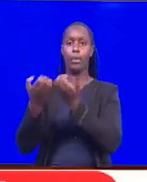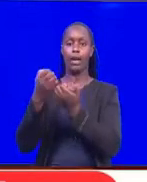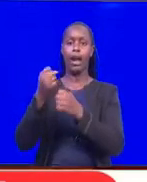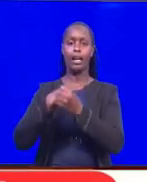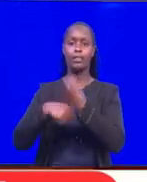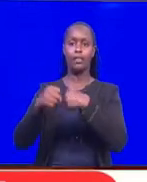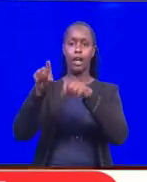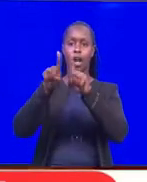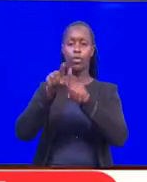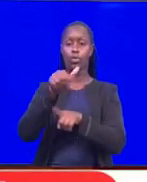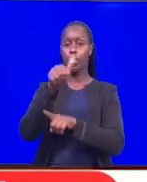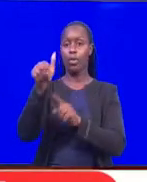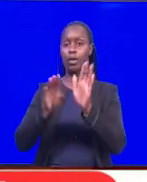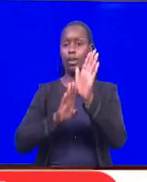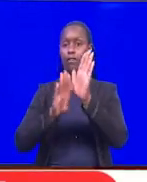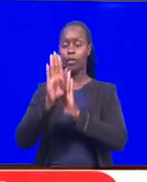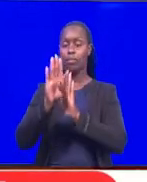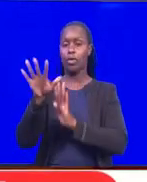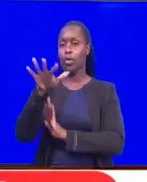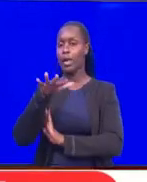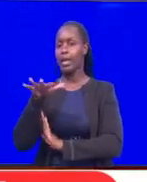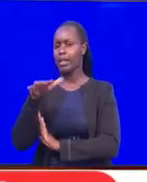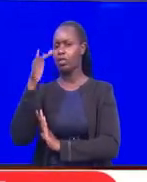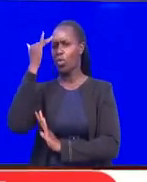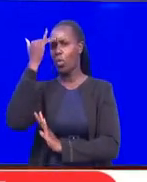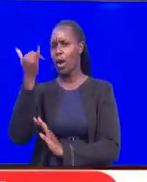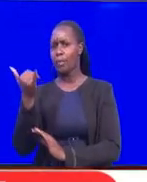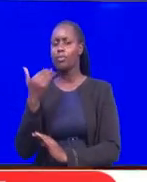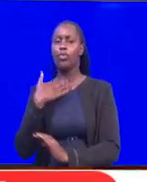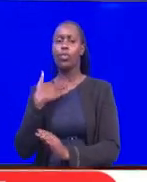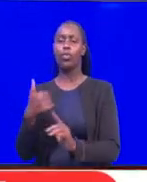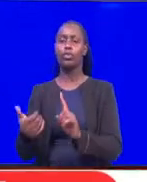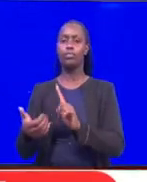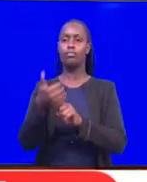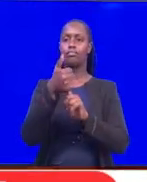developmental areas so that we achieve